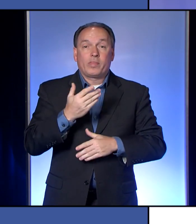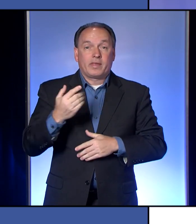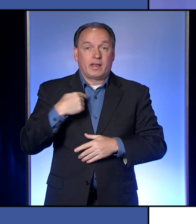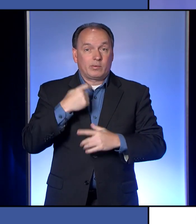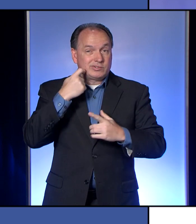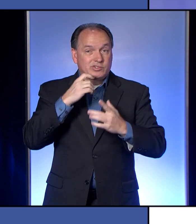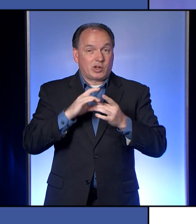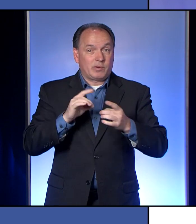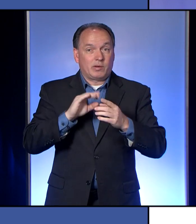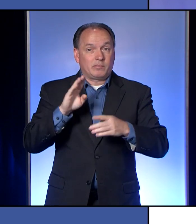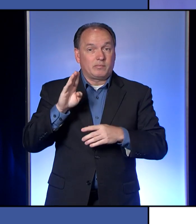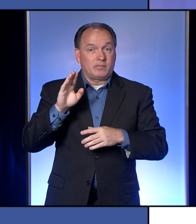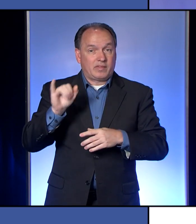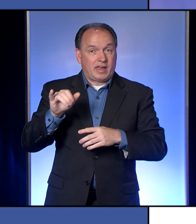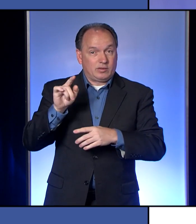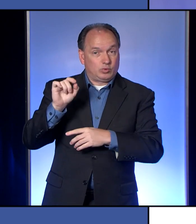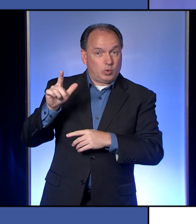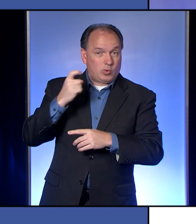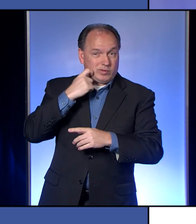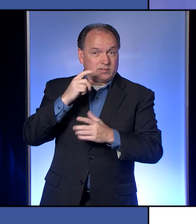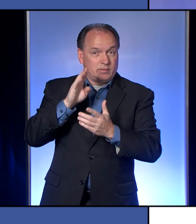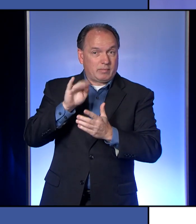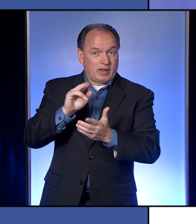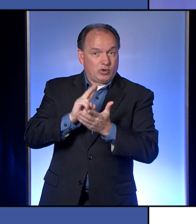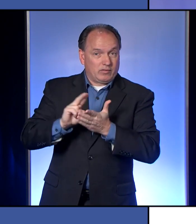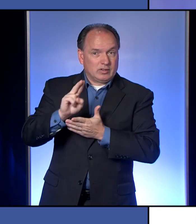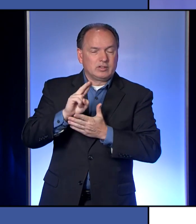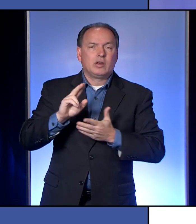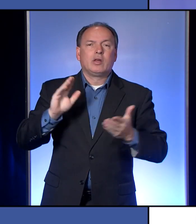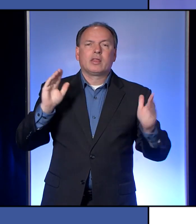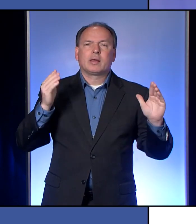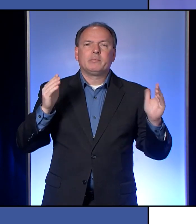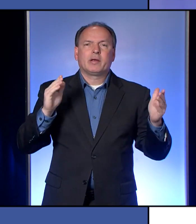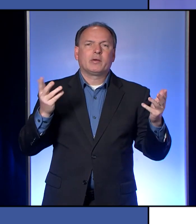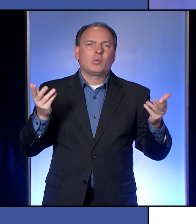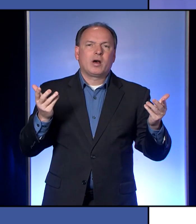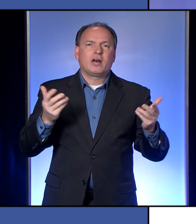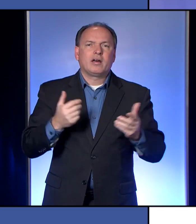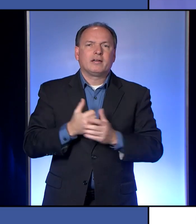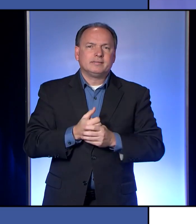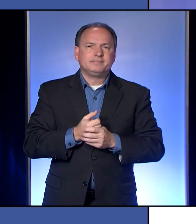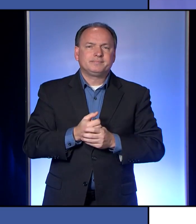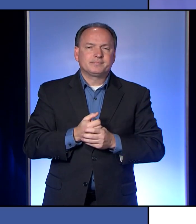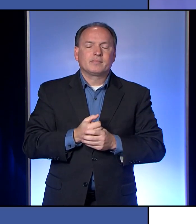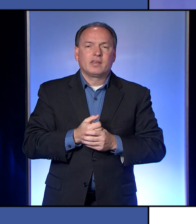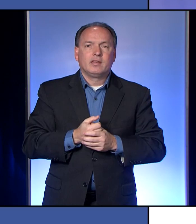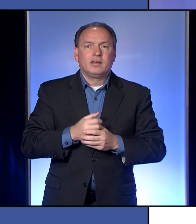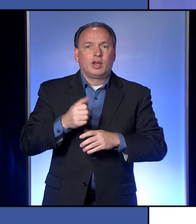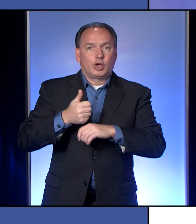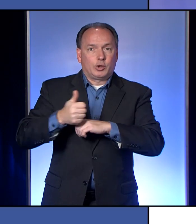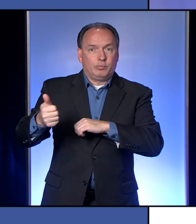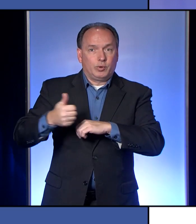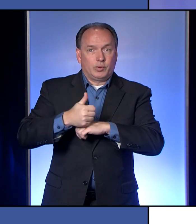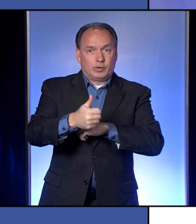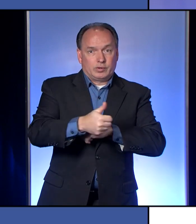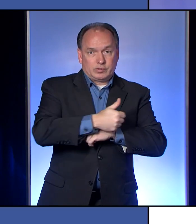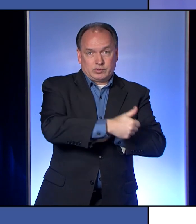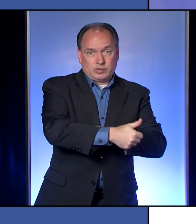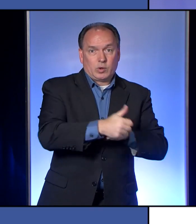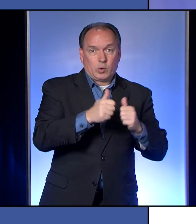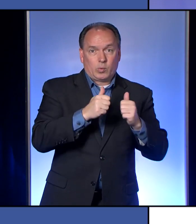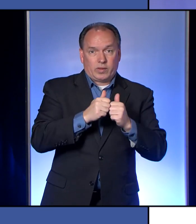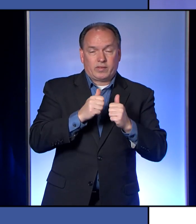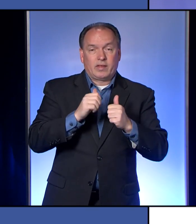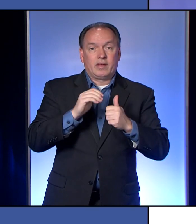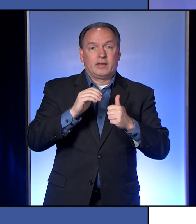by Carnegie Mellon, the only comparisons they did in terms of the commuters were with the